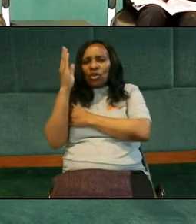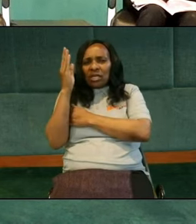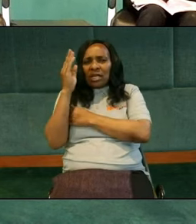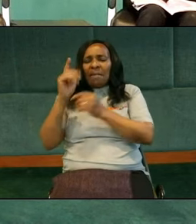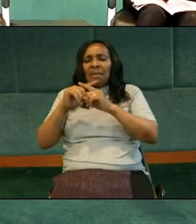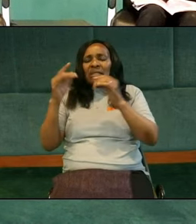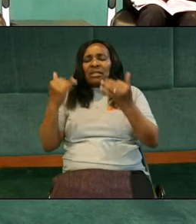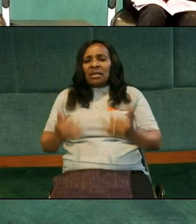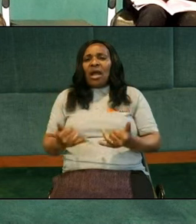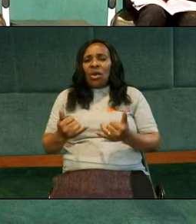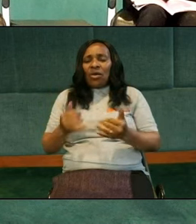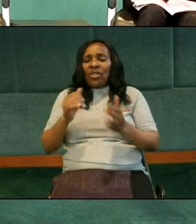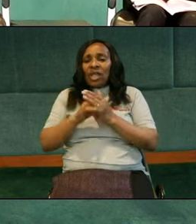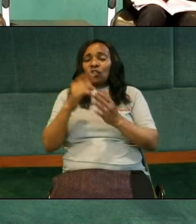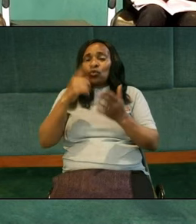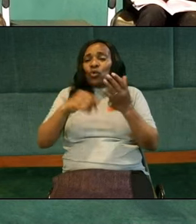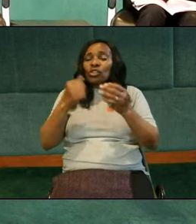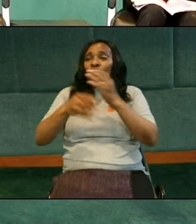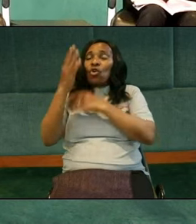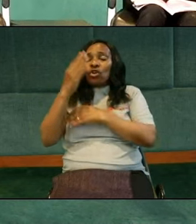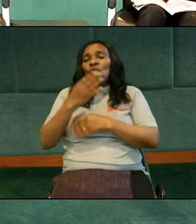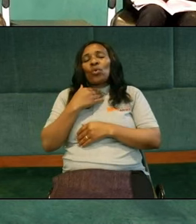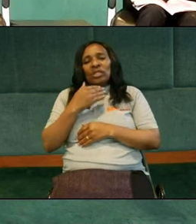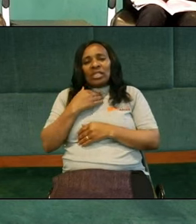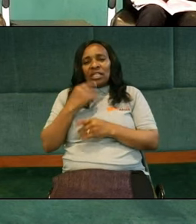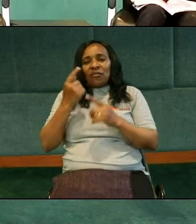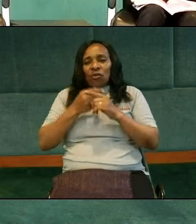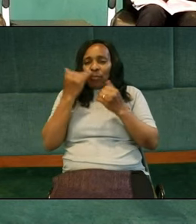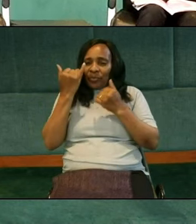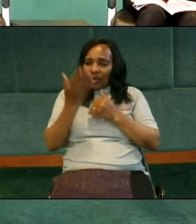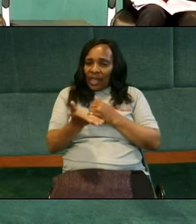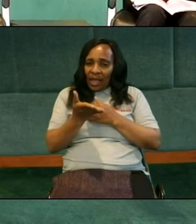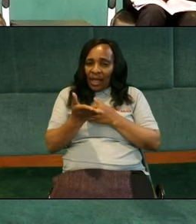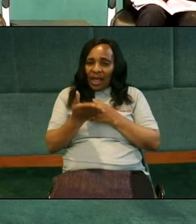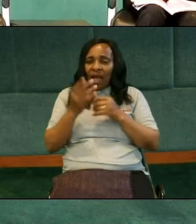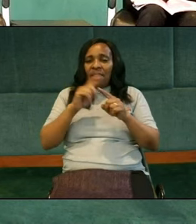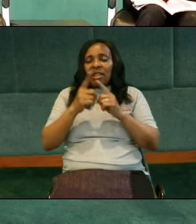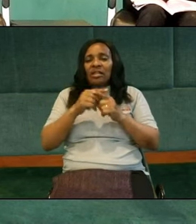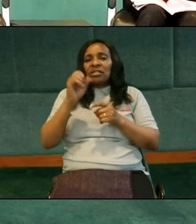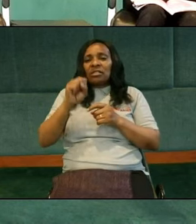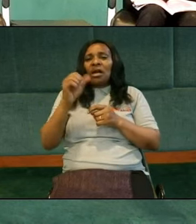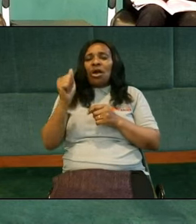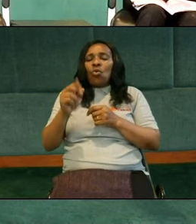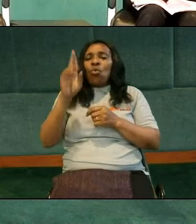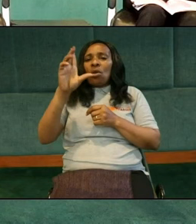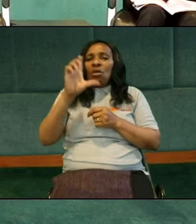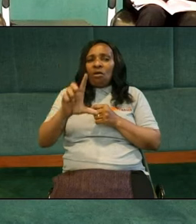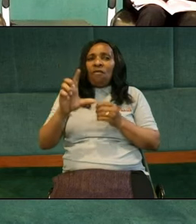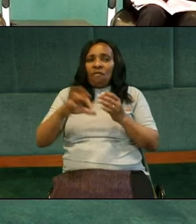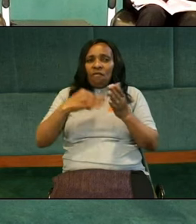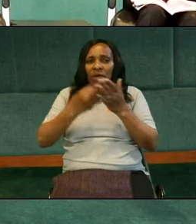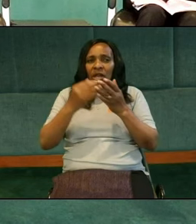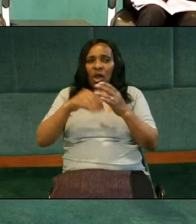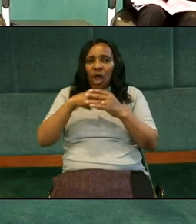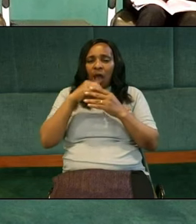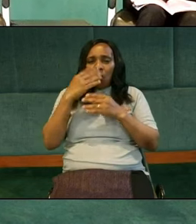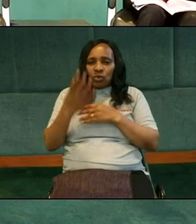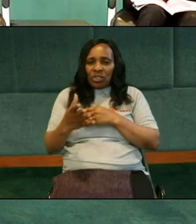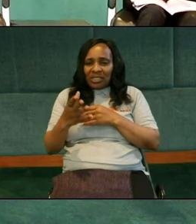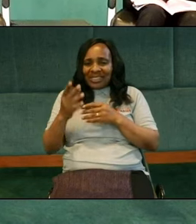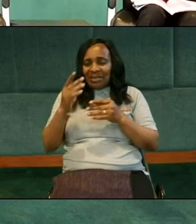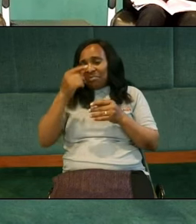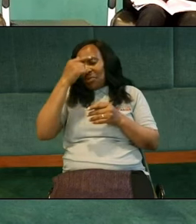But now that's what God wanted. And from there, Saul fell off. His relationship with God fell off because he